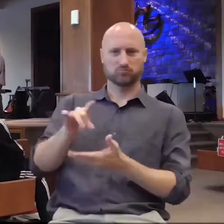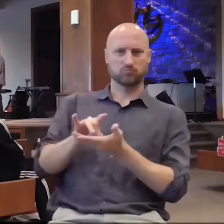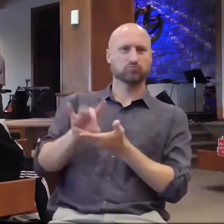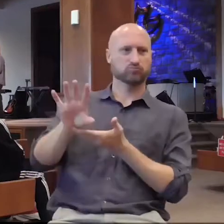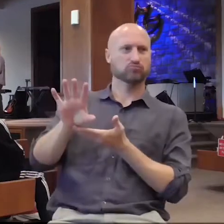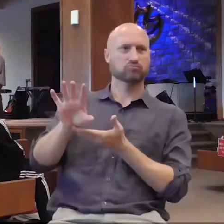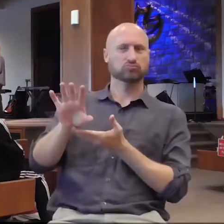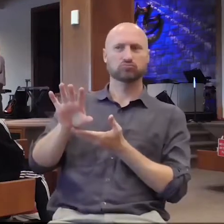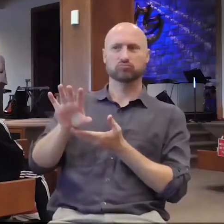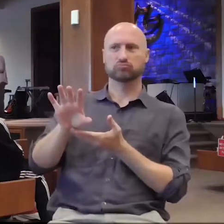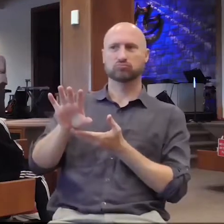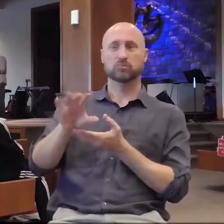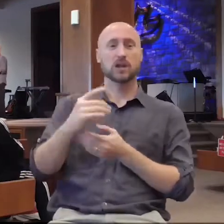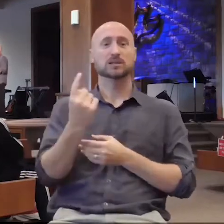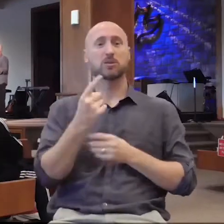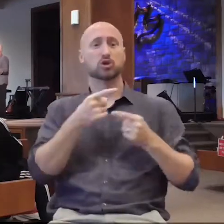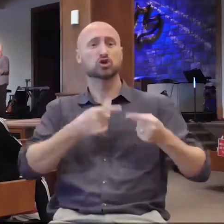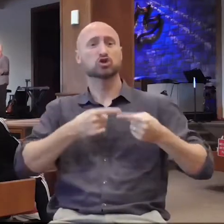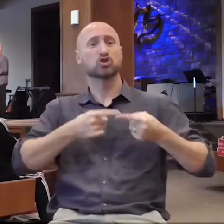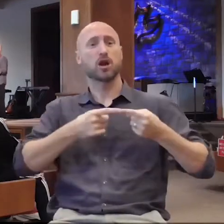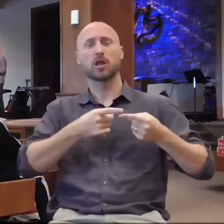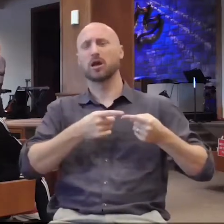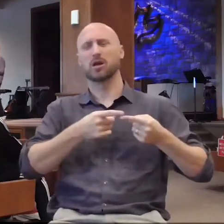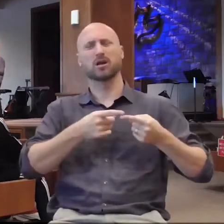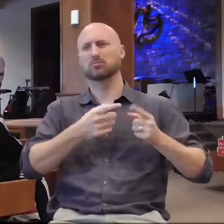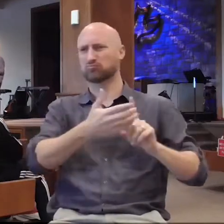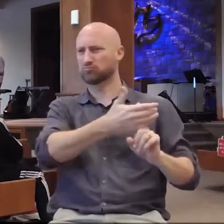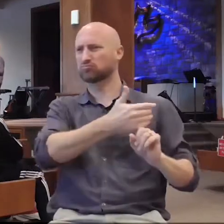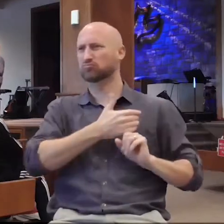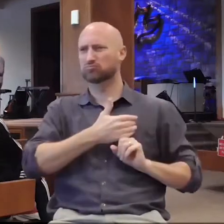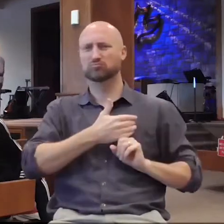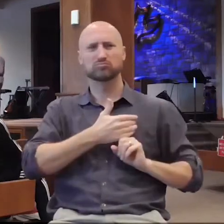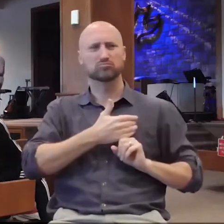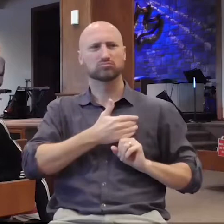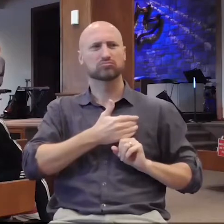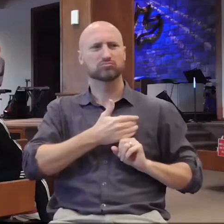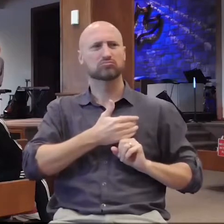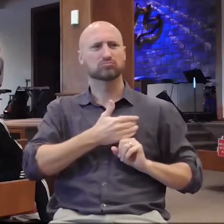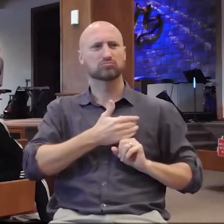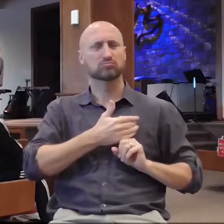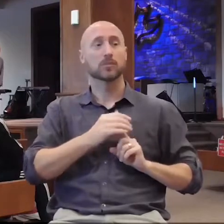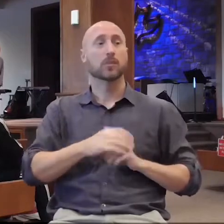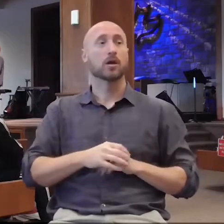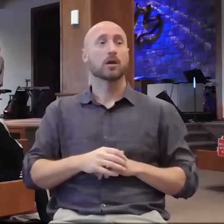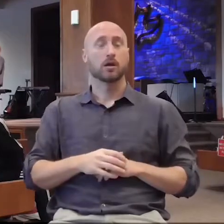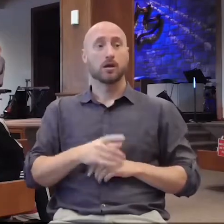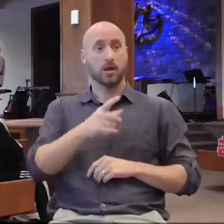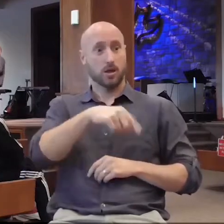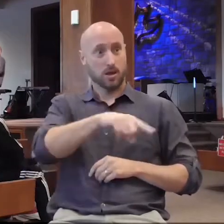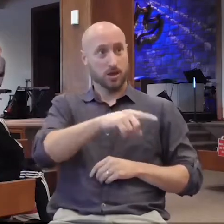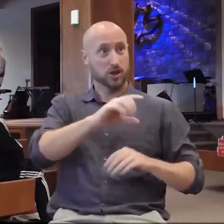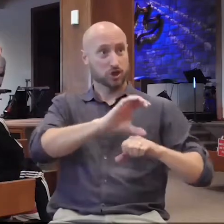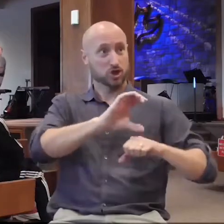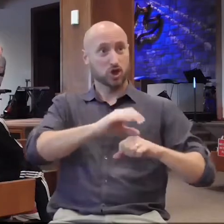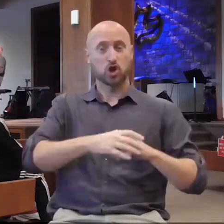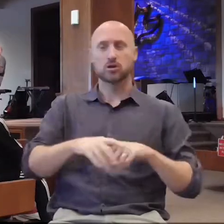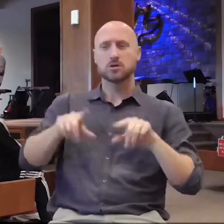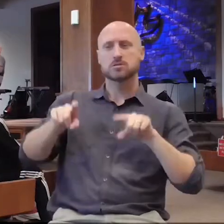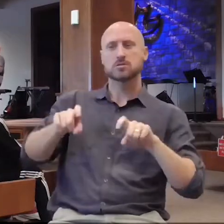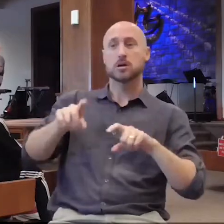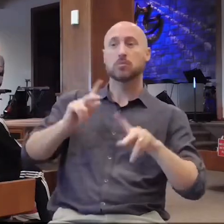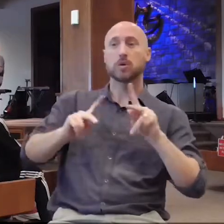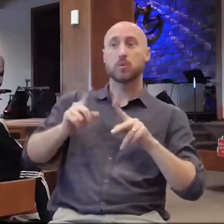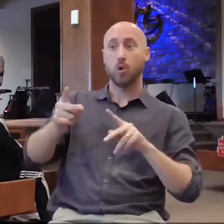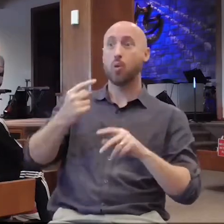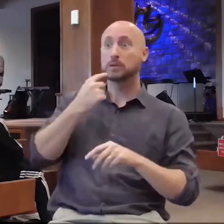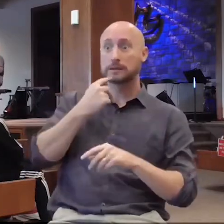life. And he said, and you have tried those who say that they are apostles and are not. You found them to be liars. Well, the way you